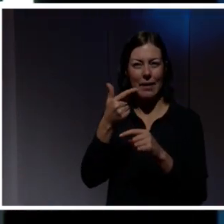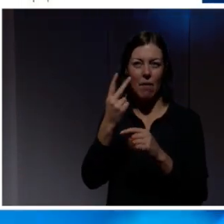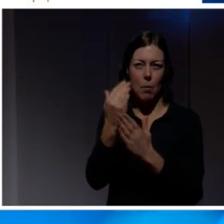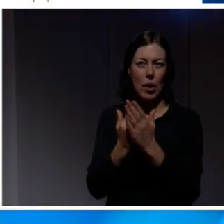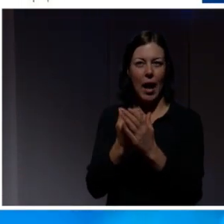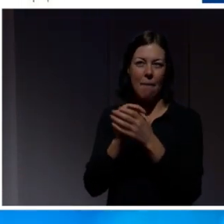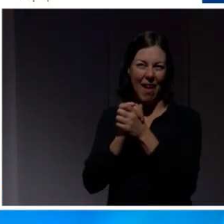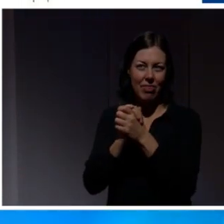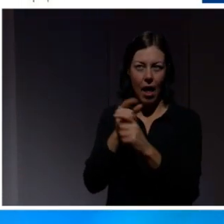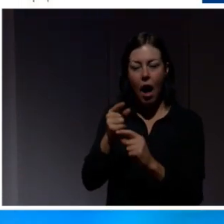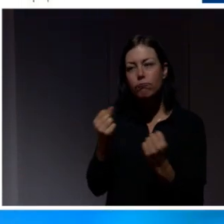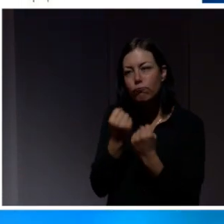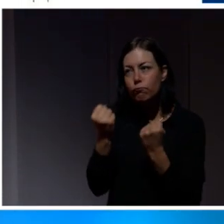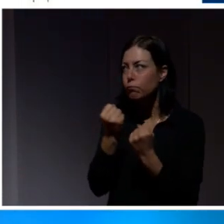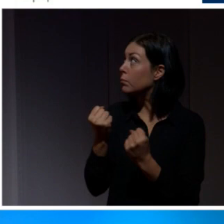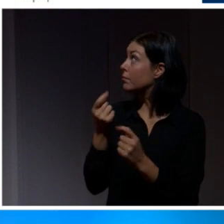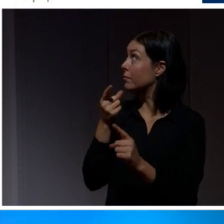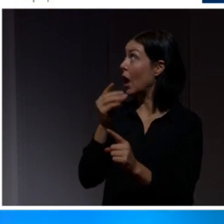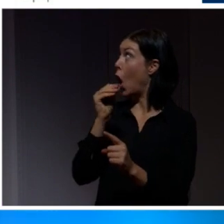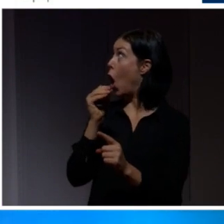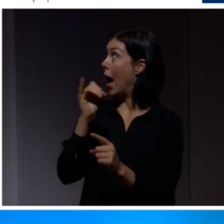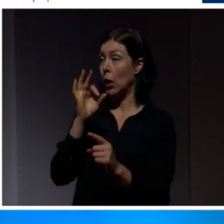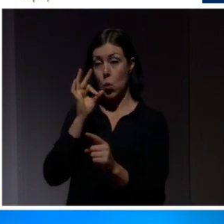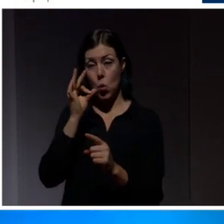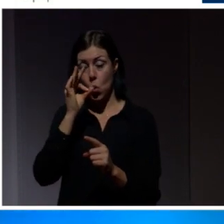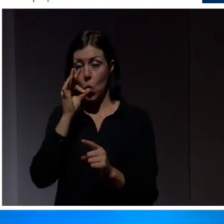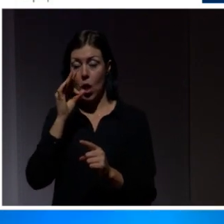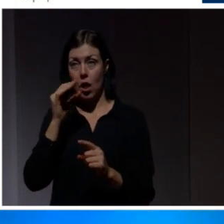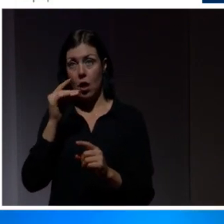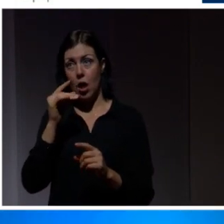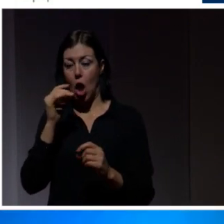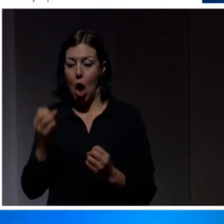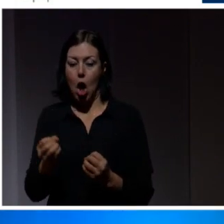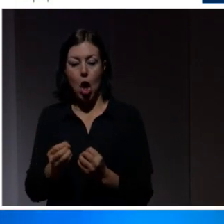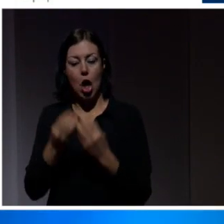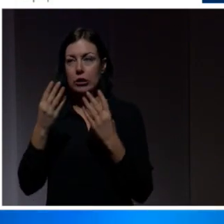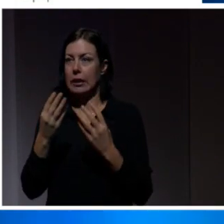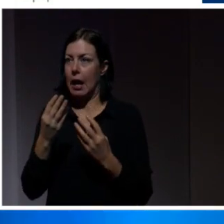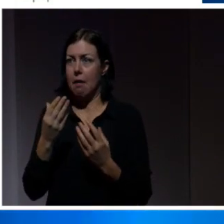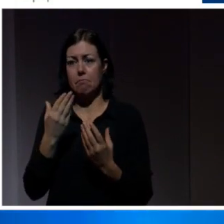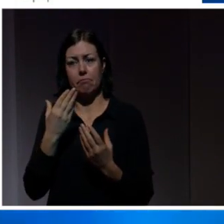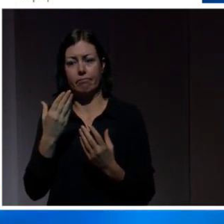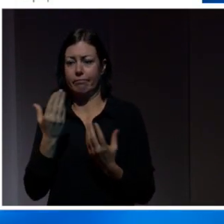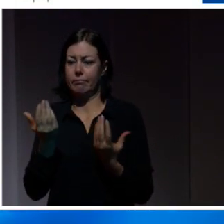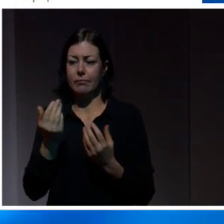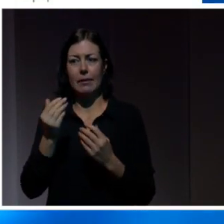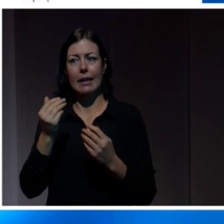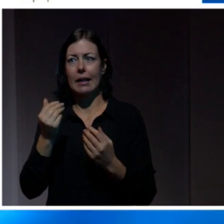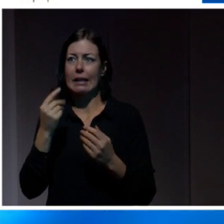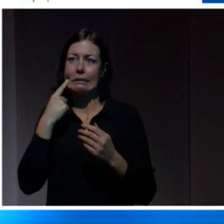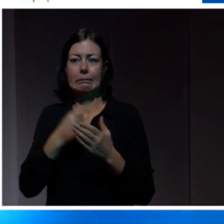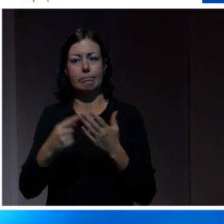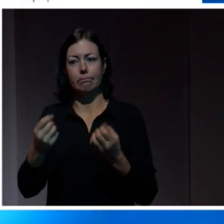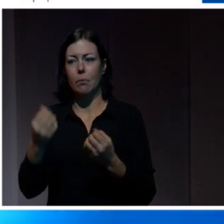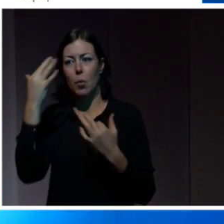This is how AI solves a very fundamental problem called search. And what this